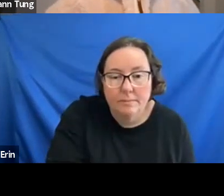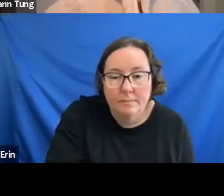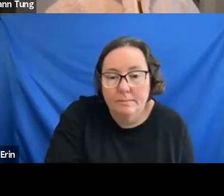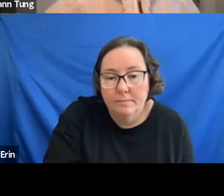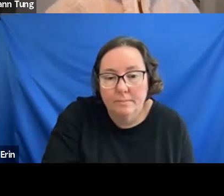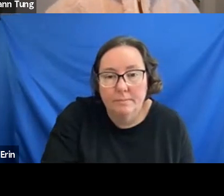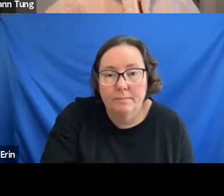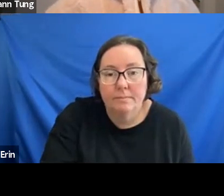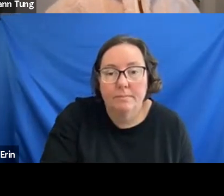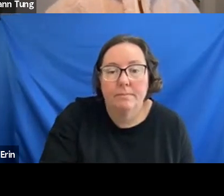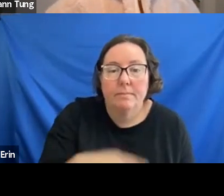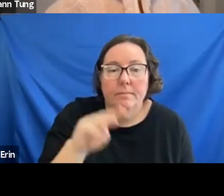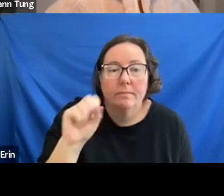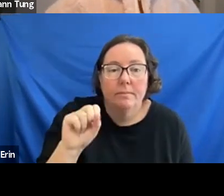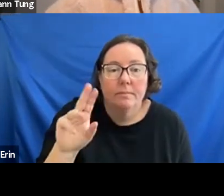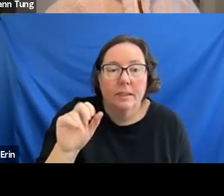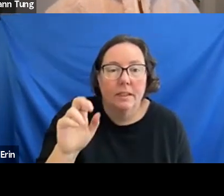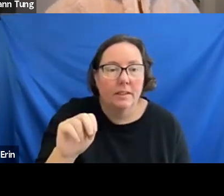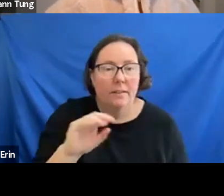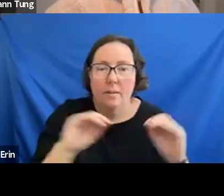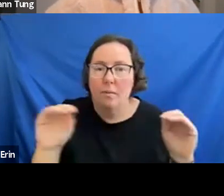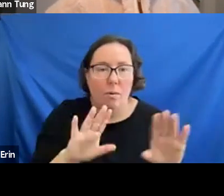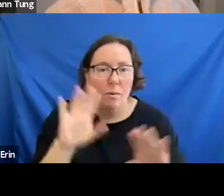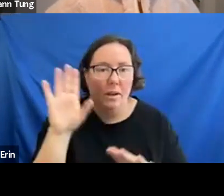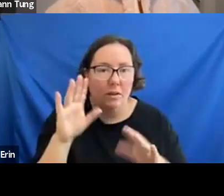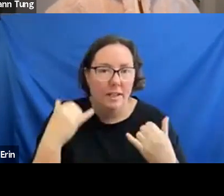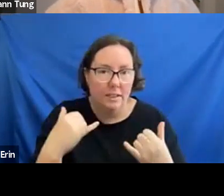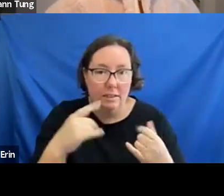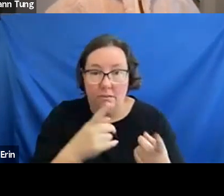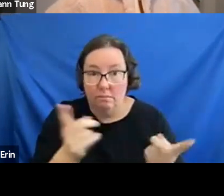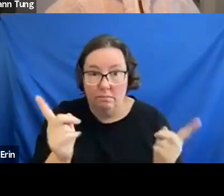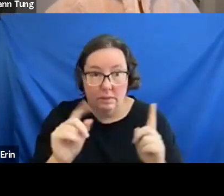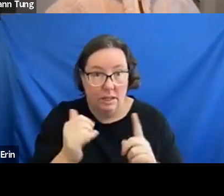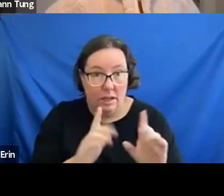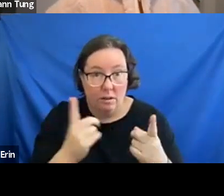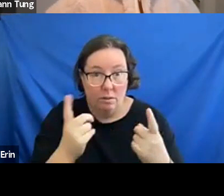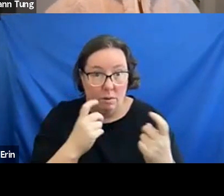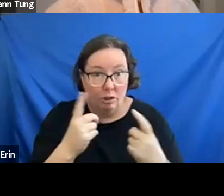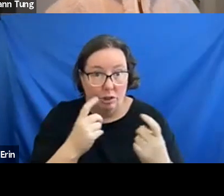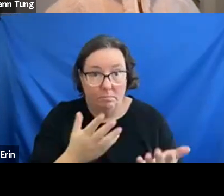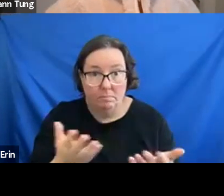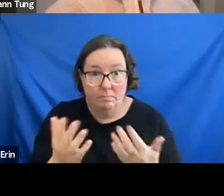I do not see any hands raised at this time. Are there questions?